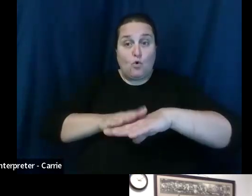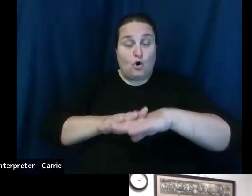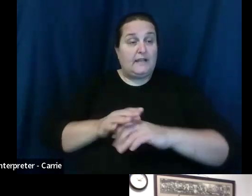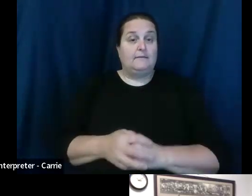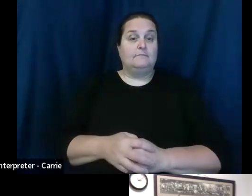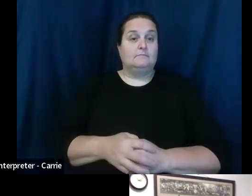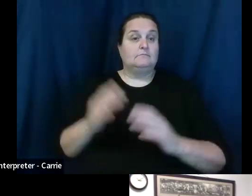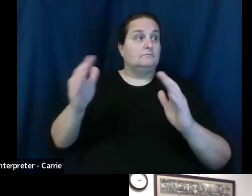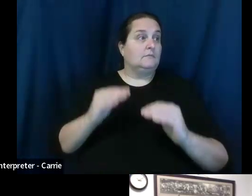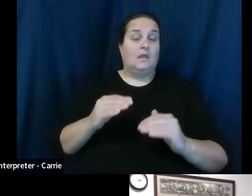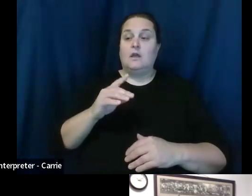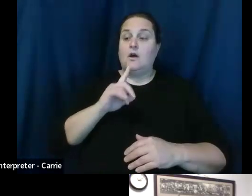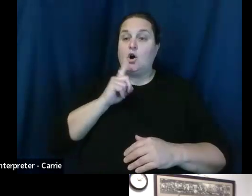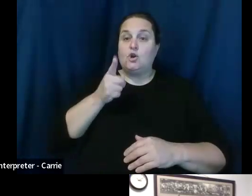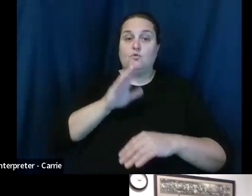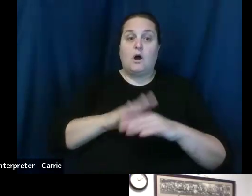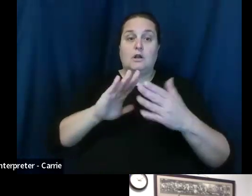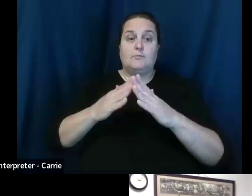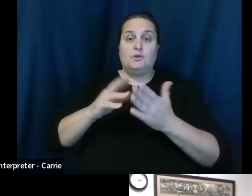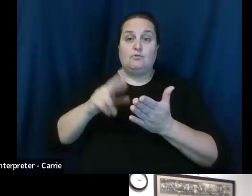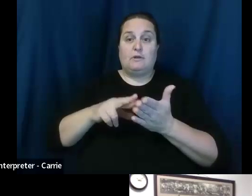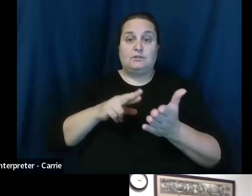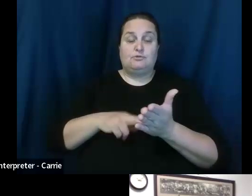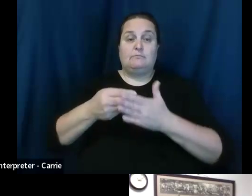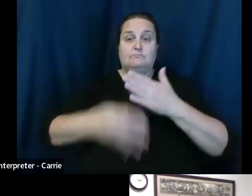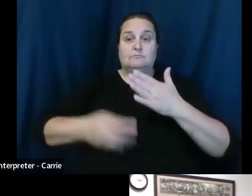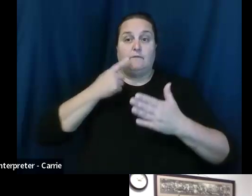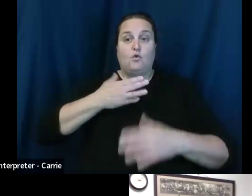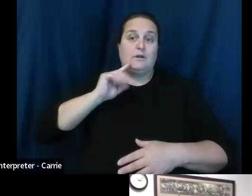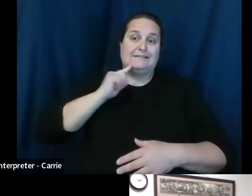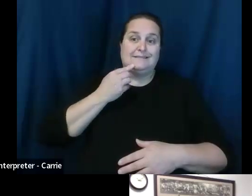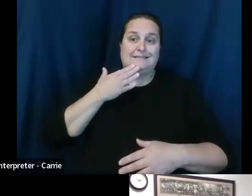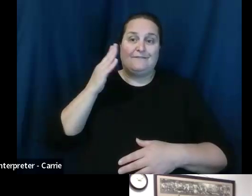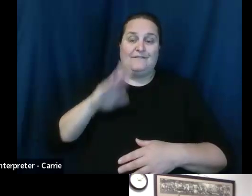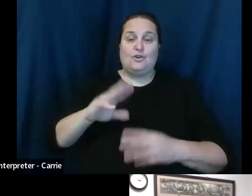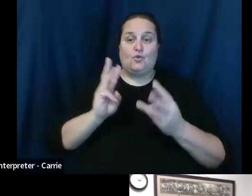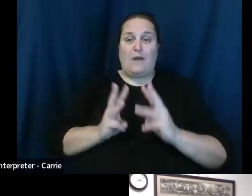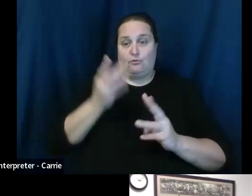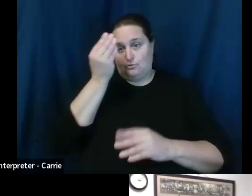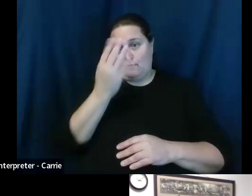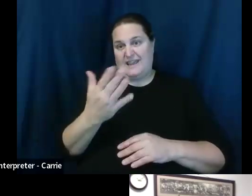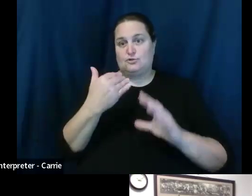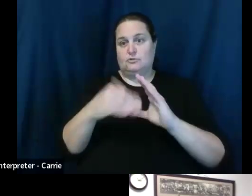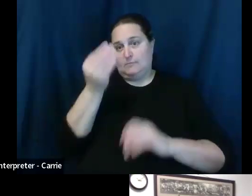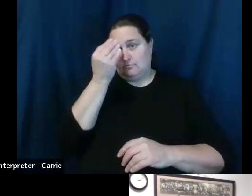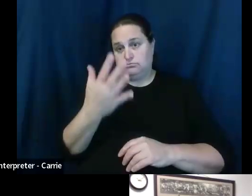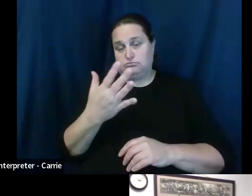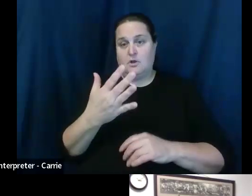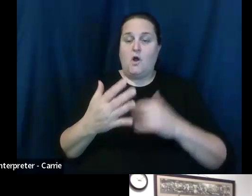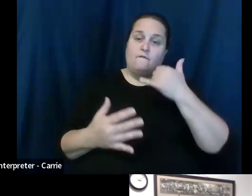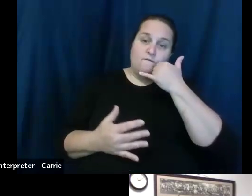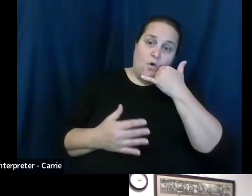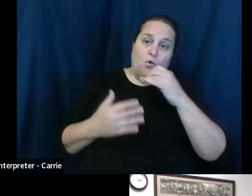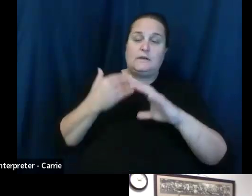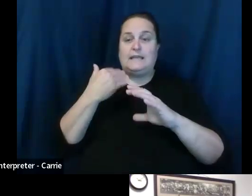Are you on a community registry or list to receive severe weather notifications and email notifications by phone,